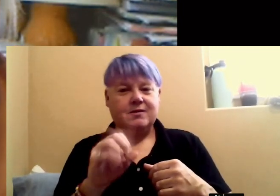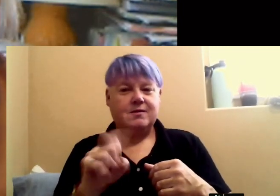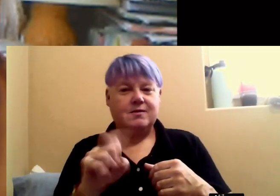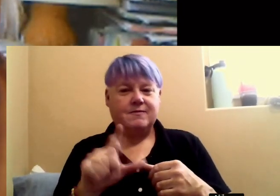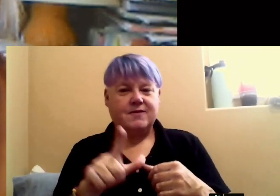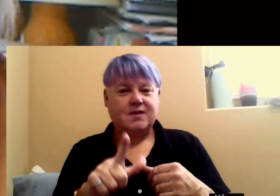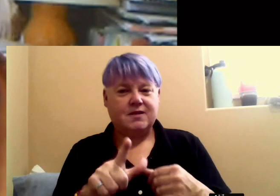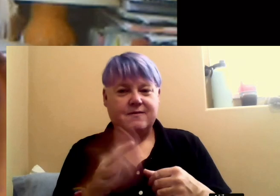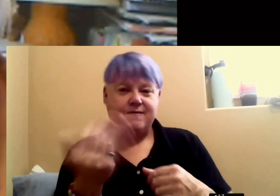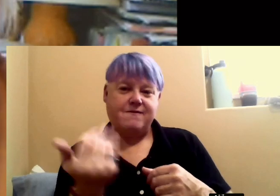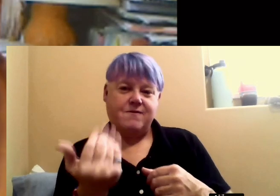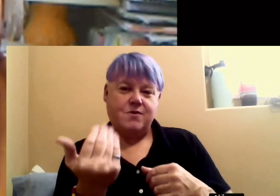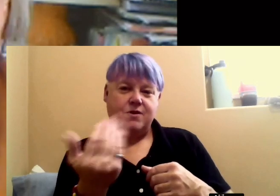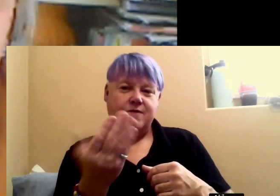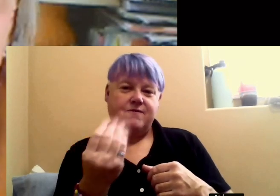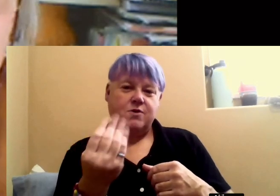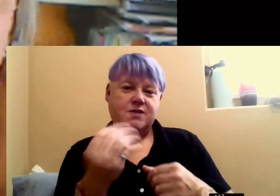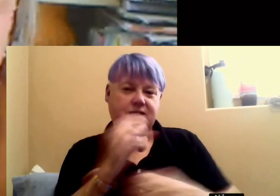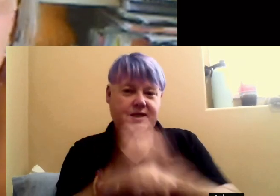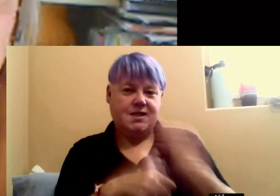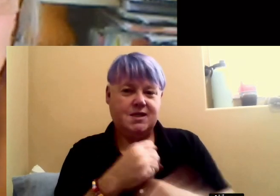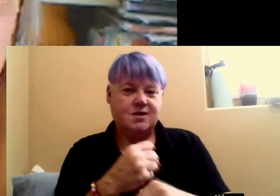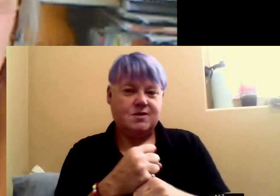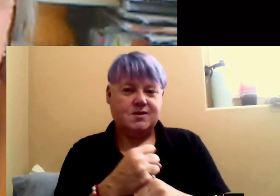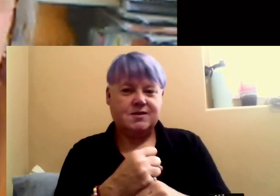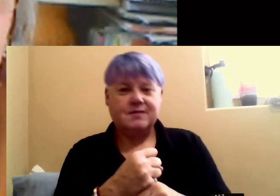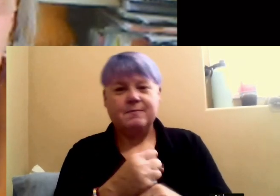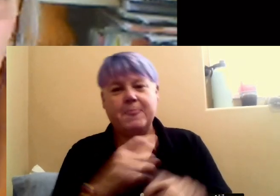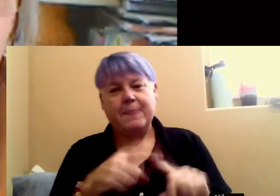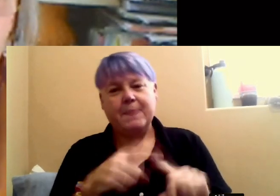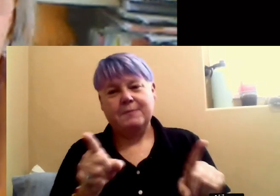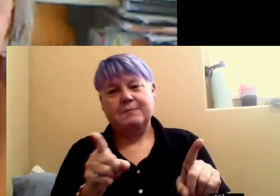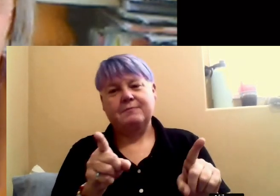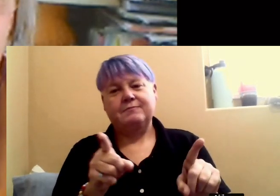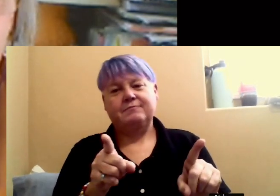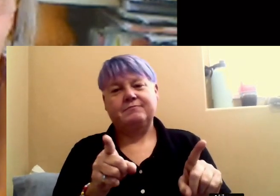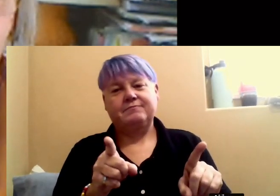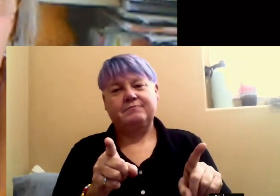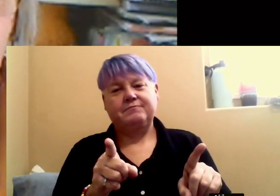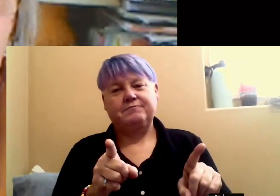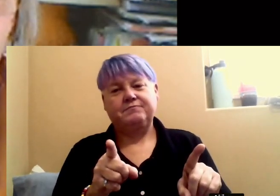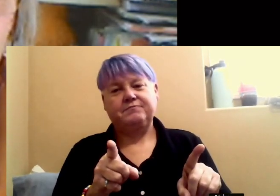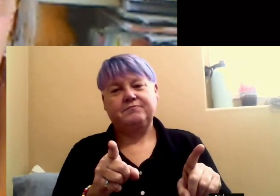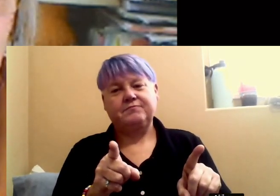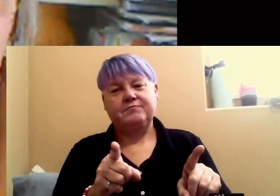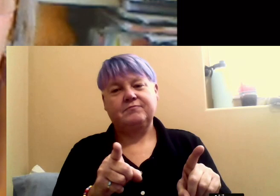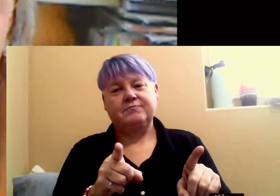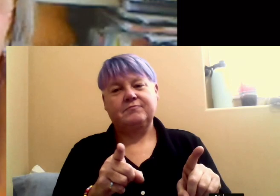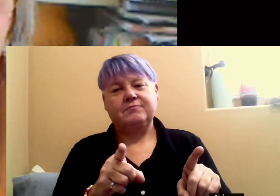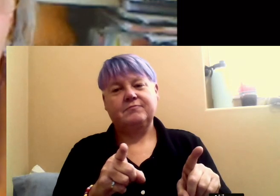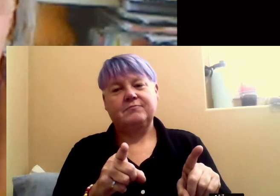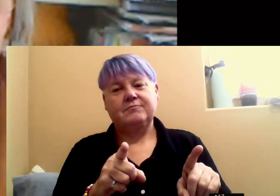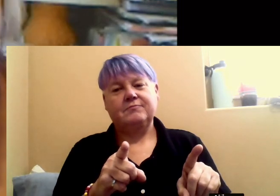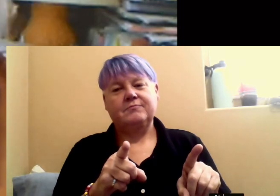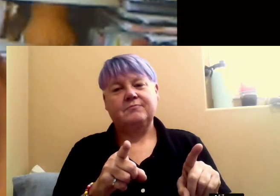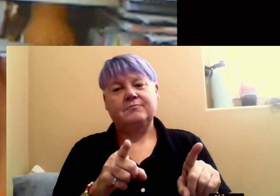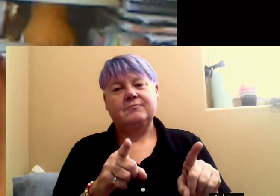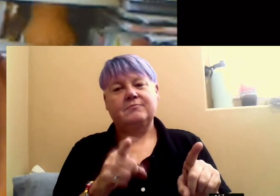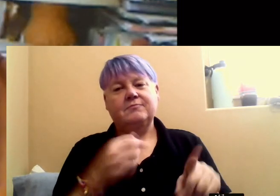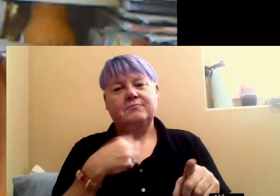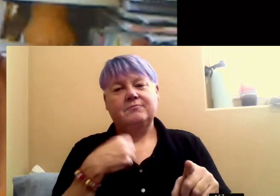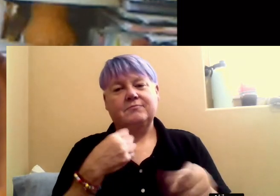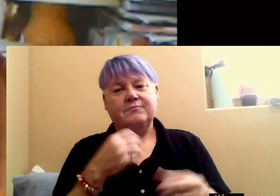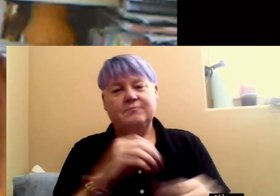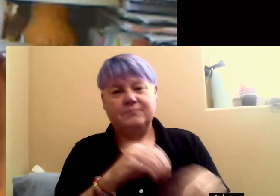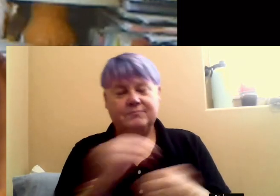14 years ago novel. But just to echo Anna Marie, I've just put